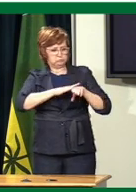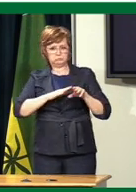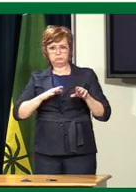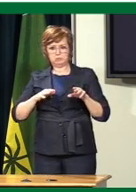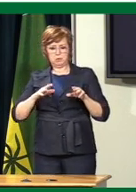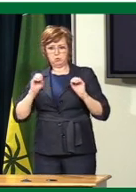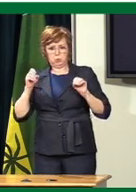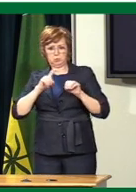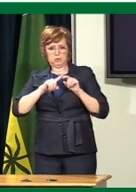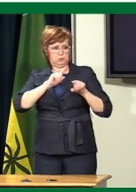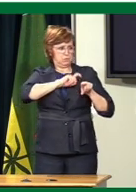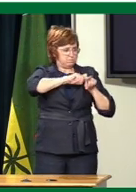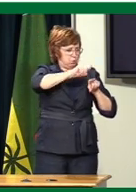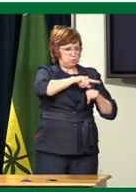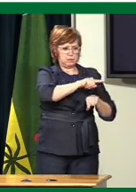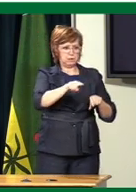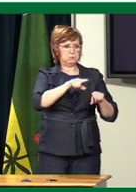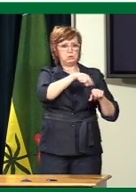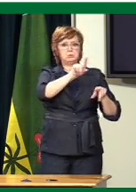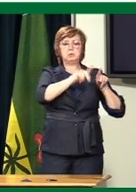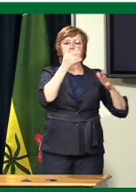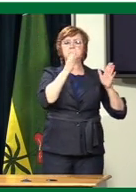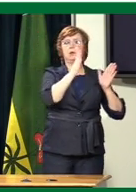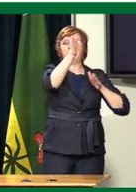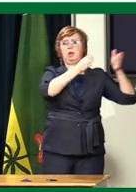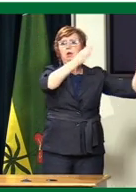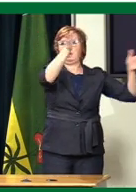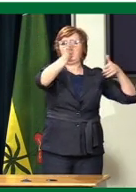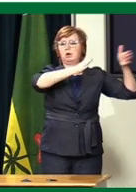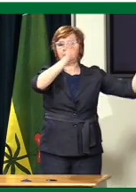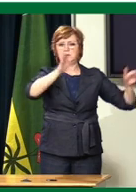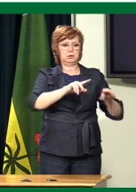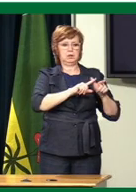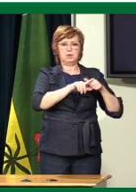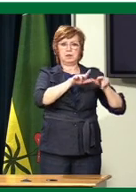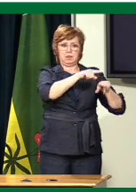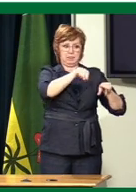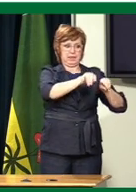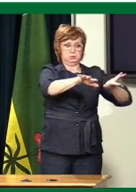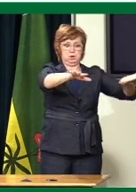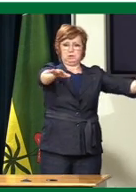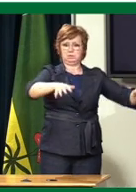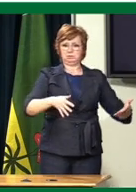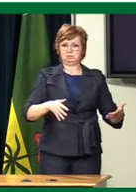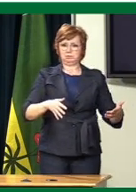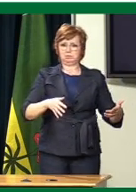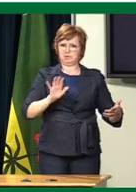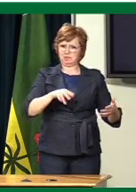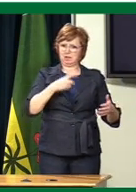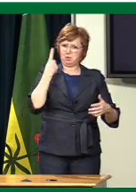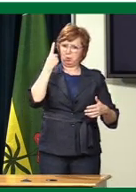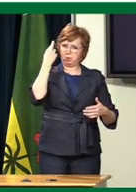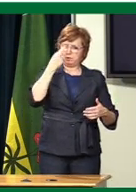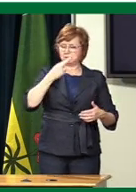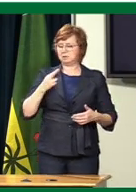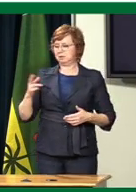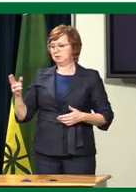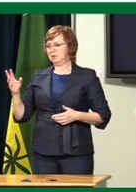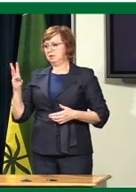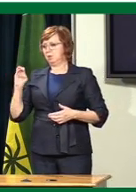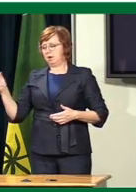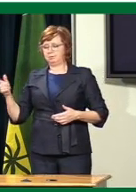been in contact with somebody positive? Like, I'm wondering if there's a bit of a chicken and egg going on here. Yeah, I don't